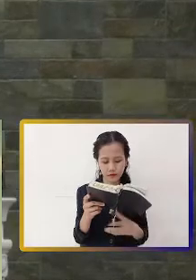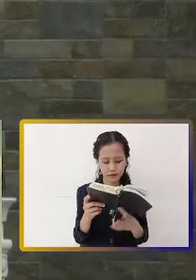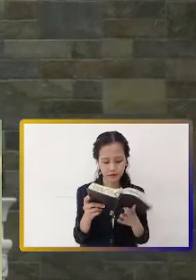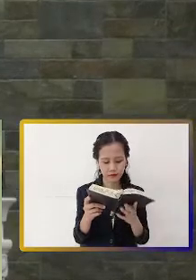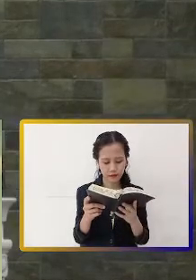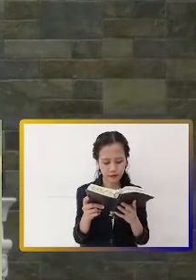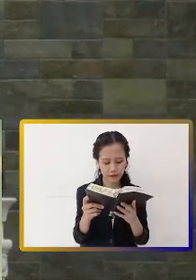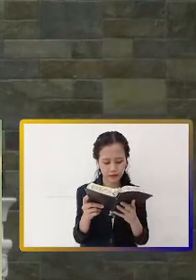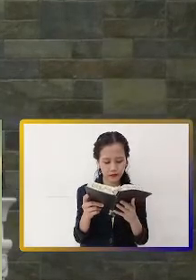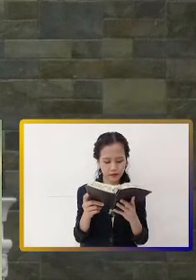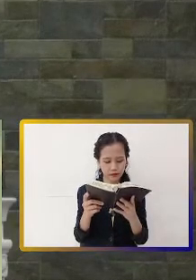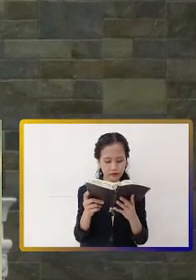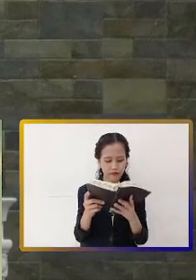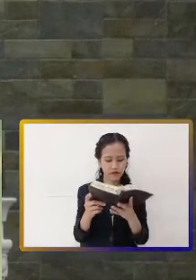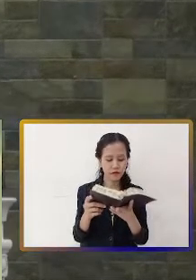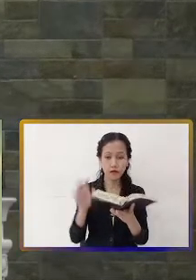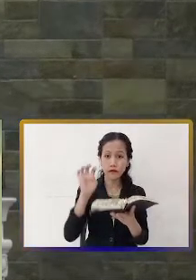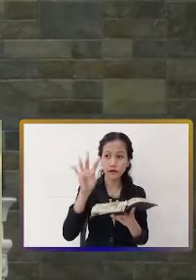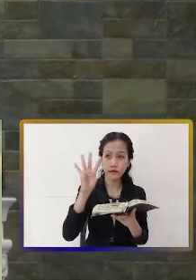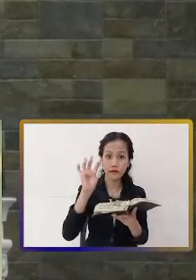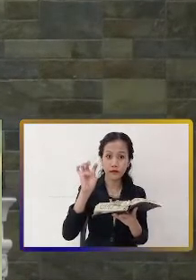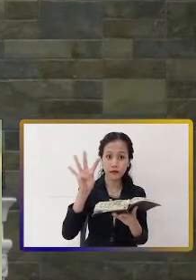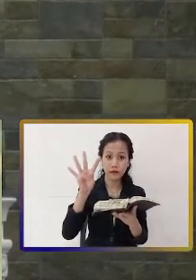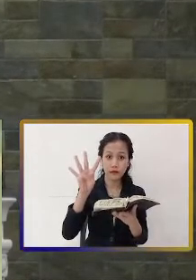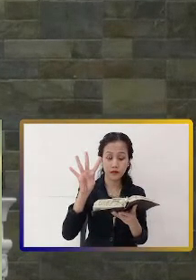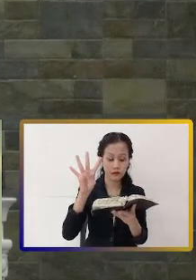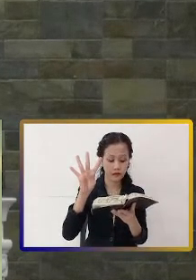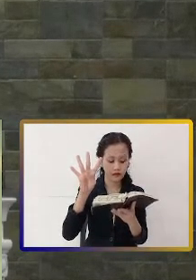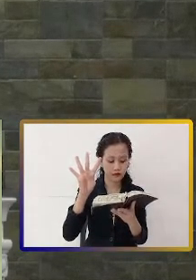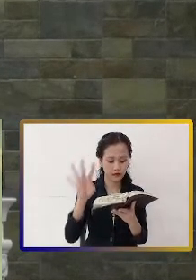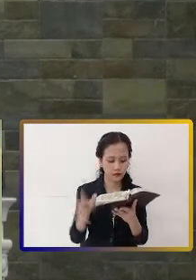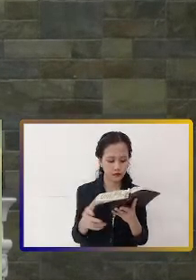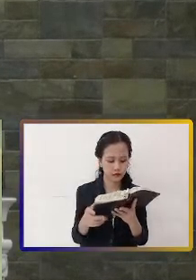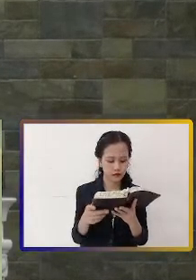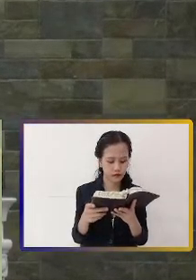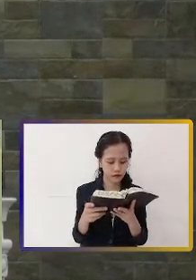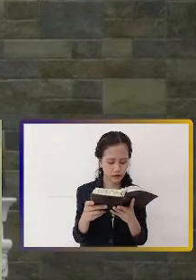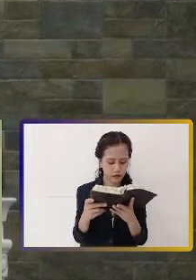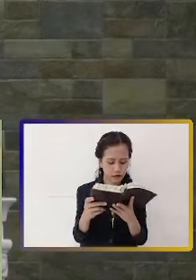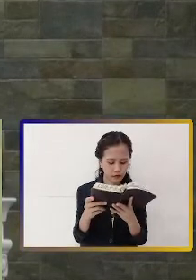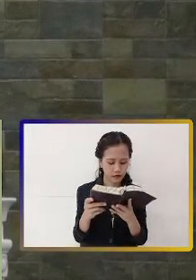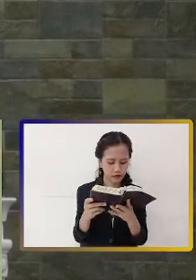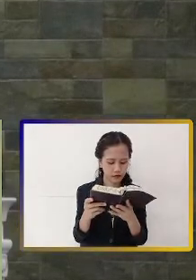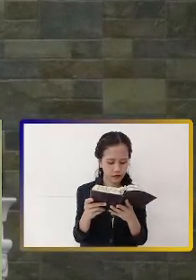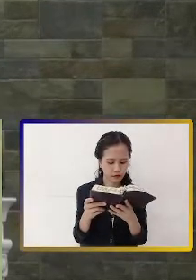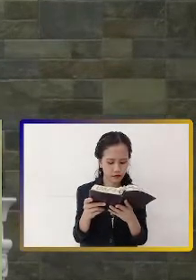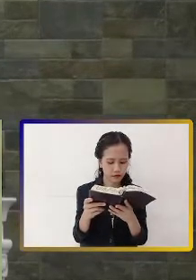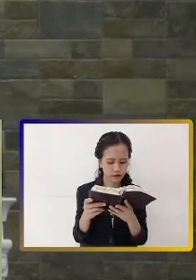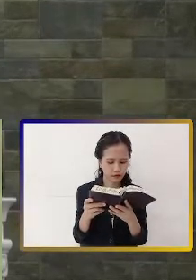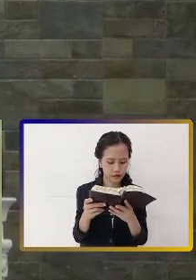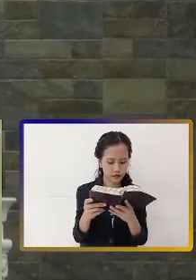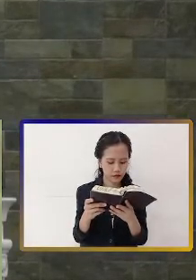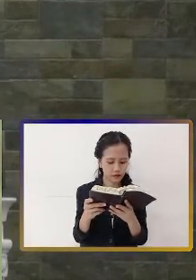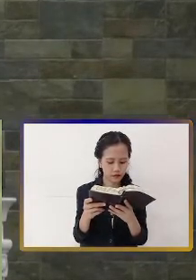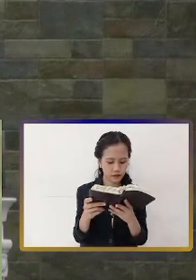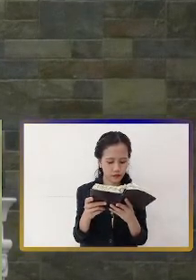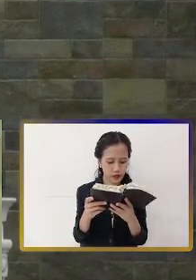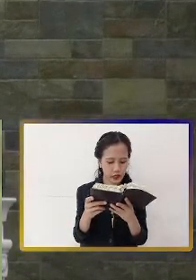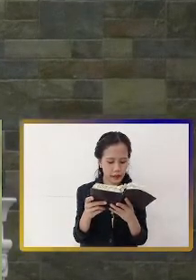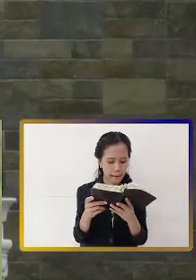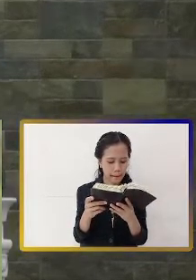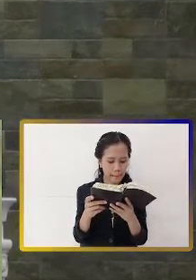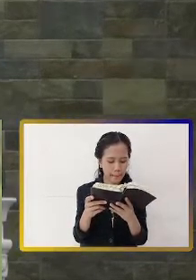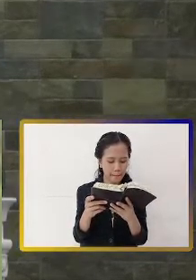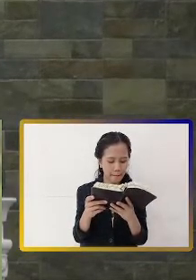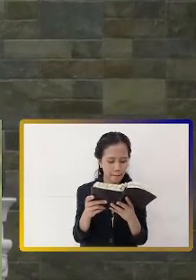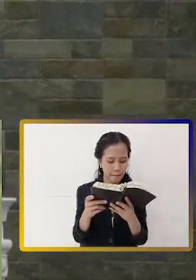days. And if thou wilt walk in my ways to keep my statutes and my commandments as thy father David did